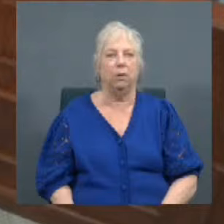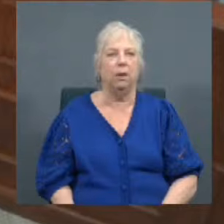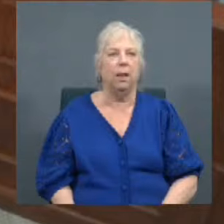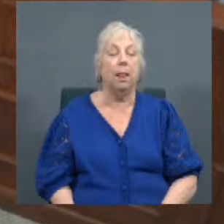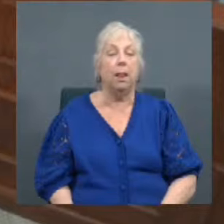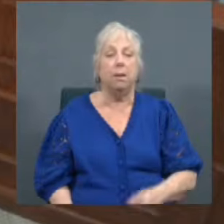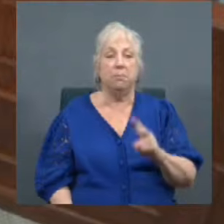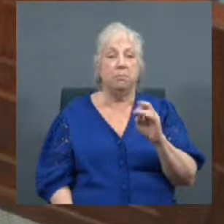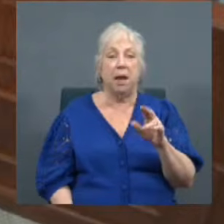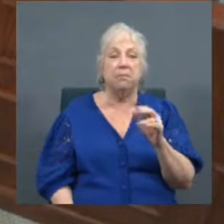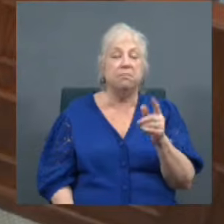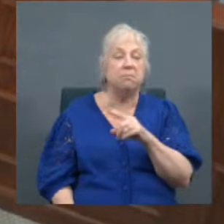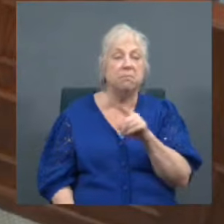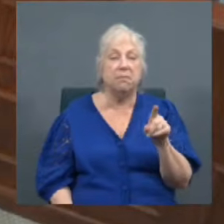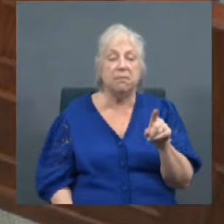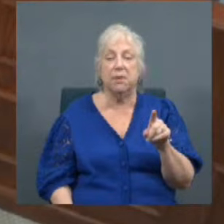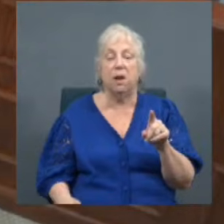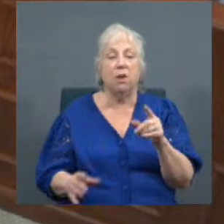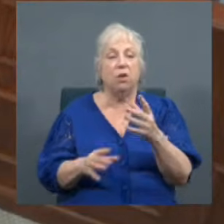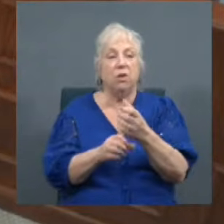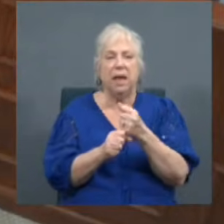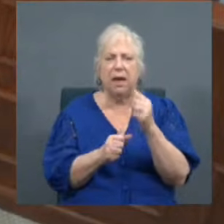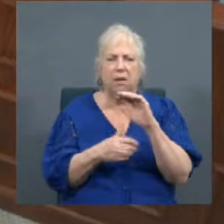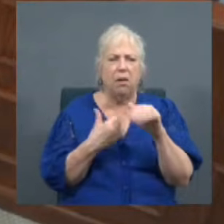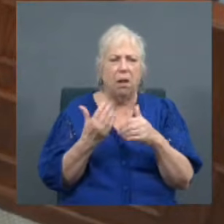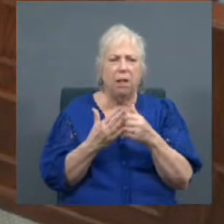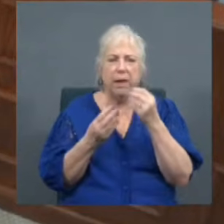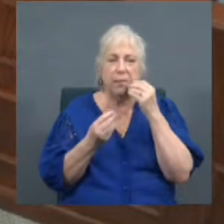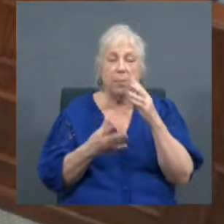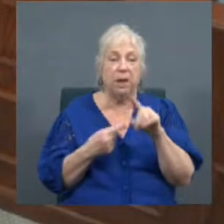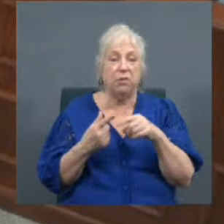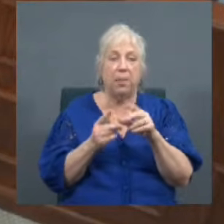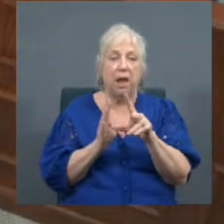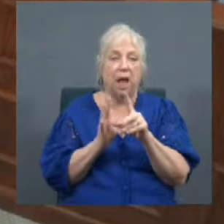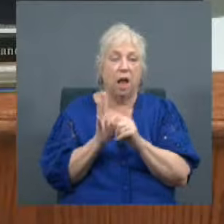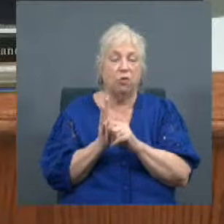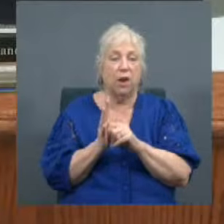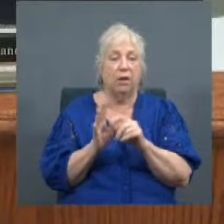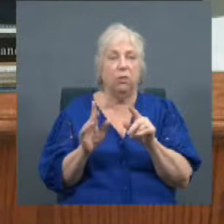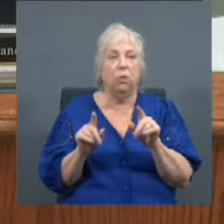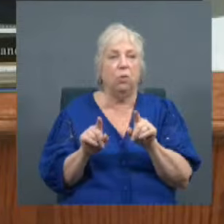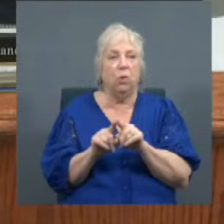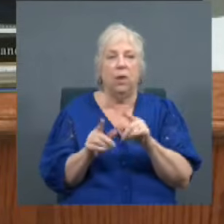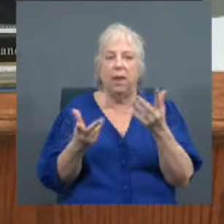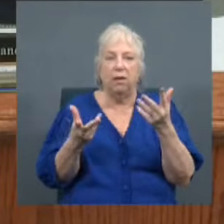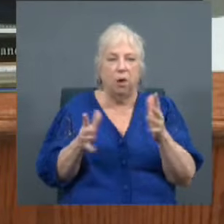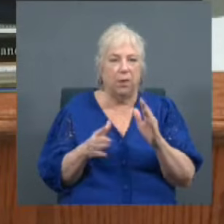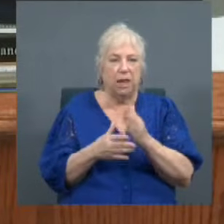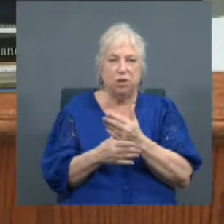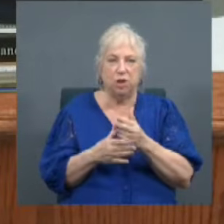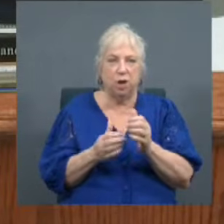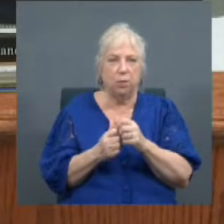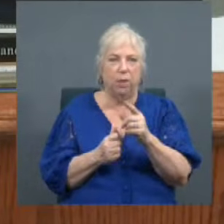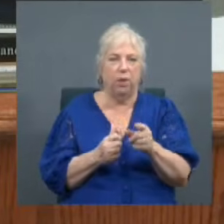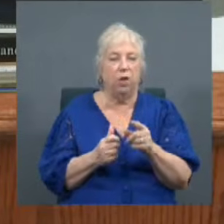And every time, you also get every information about the contracts as well. So that's all been shared with you via